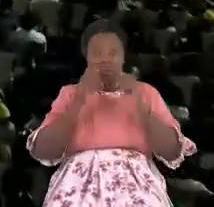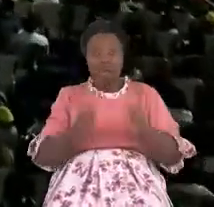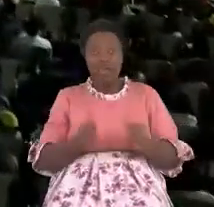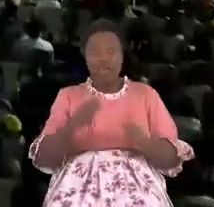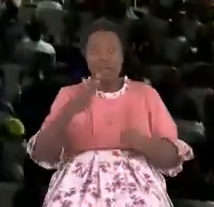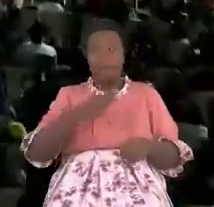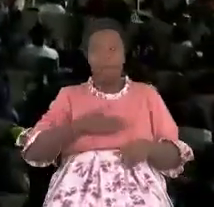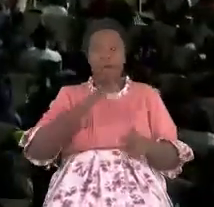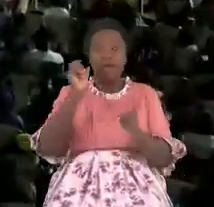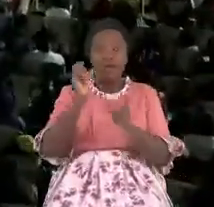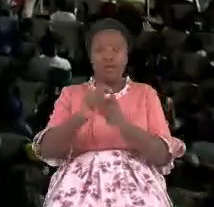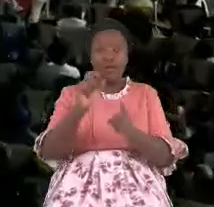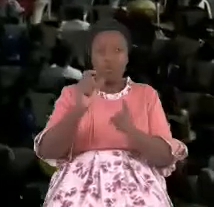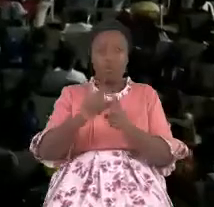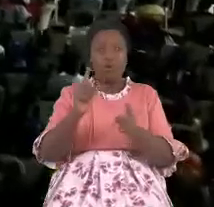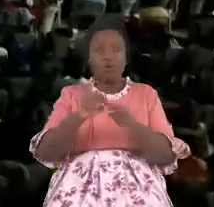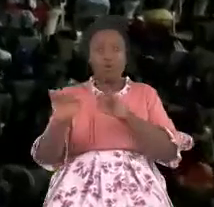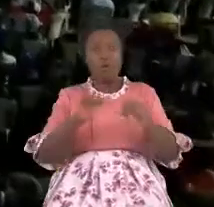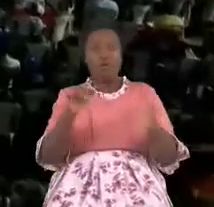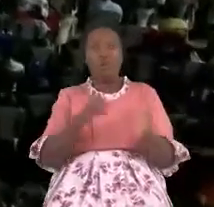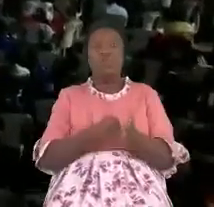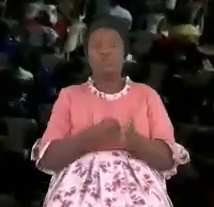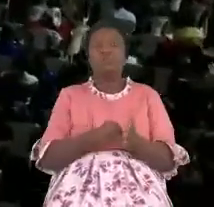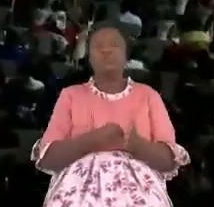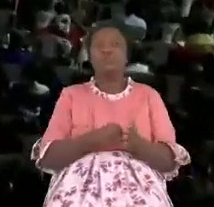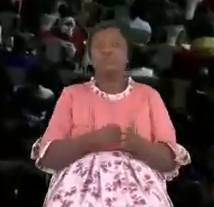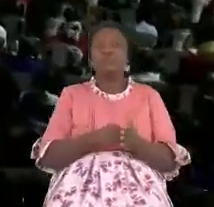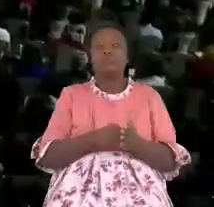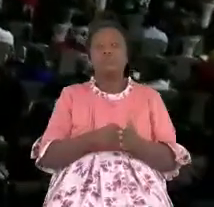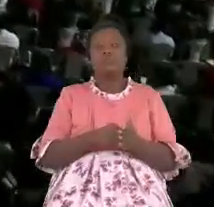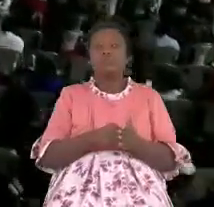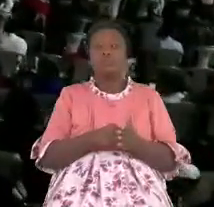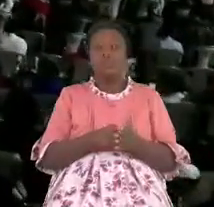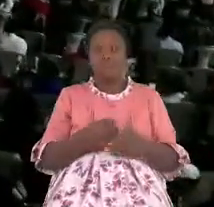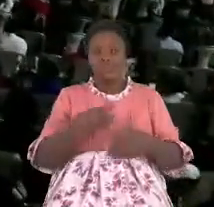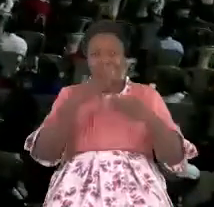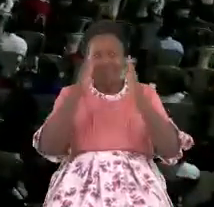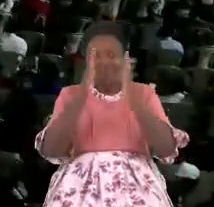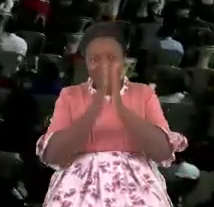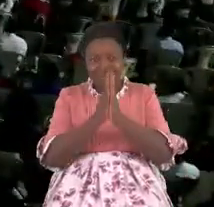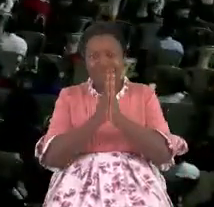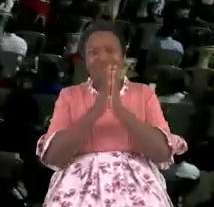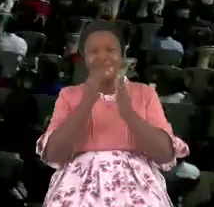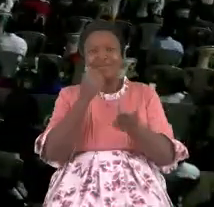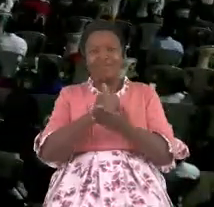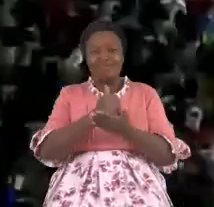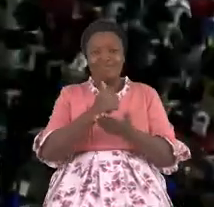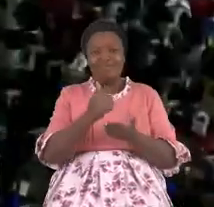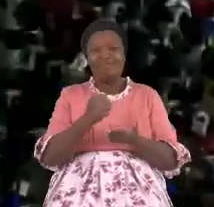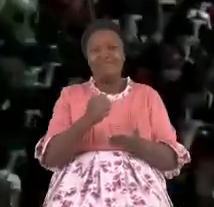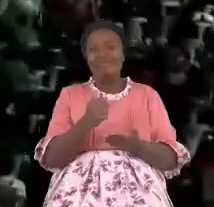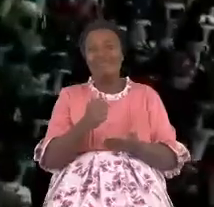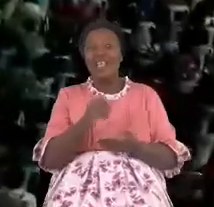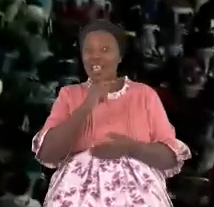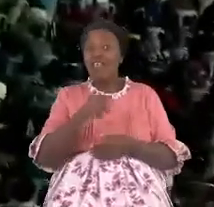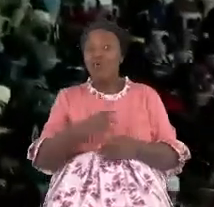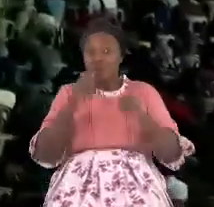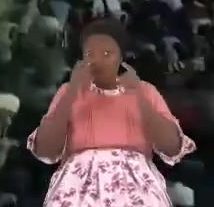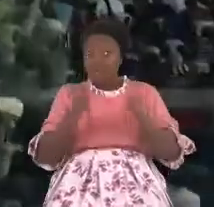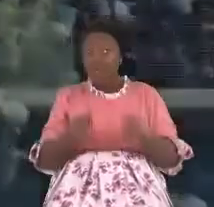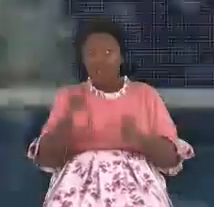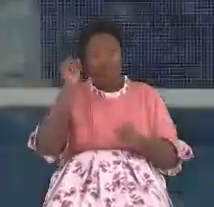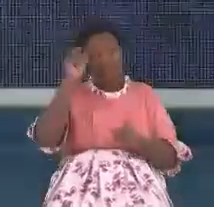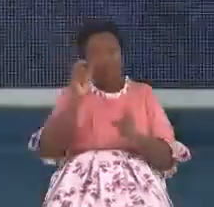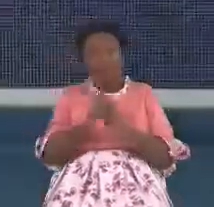word to perform it. You didn't say amen to that one. He will quicken his word. He